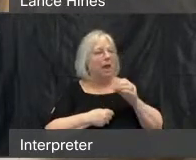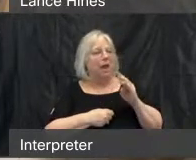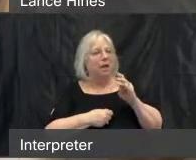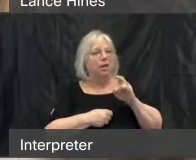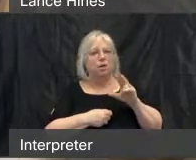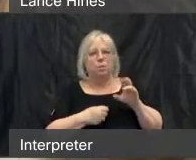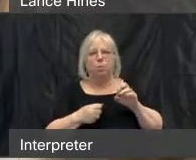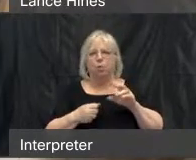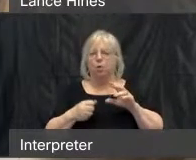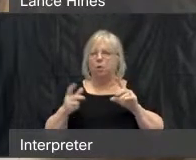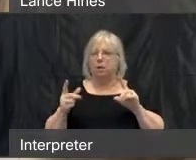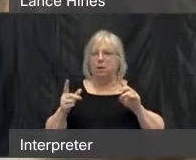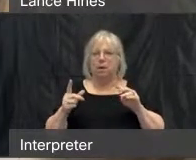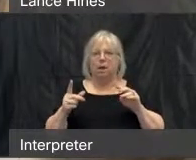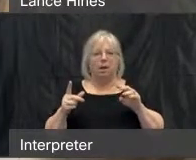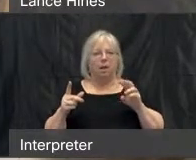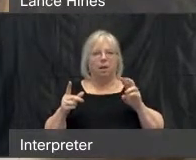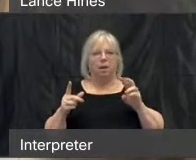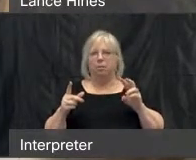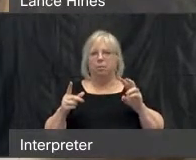and Tom, I don't want to get in that.